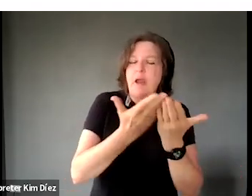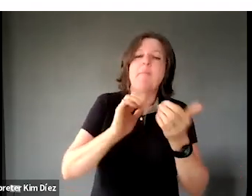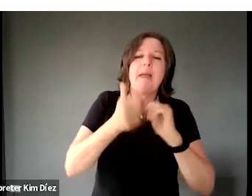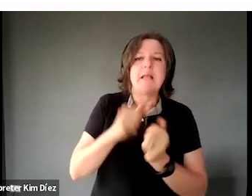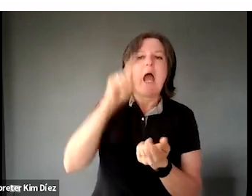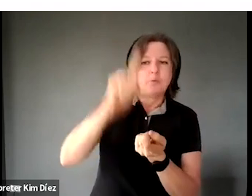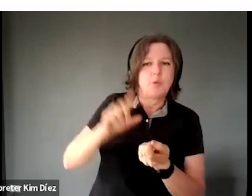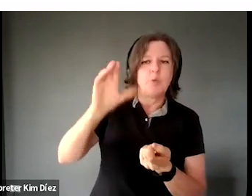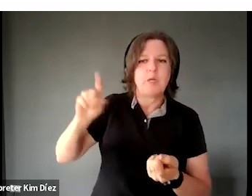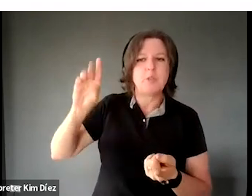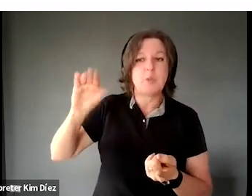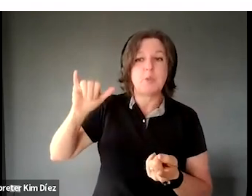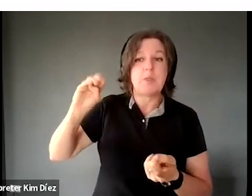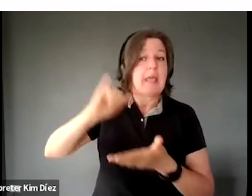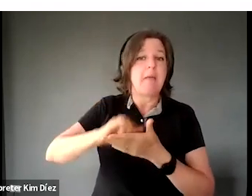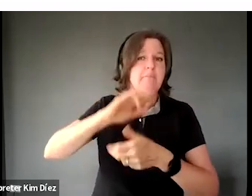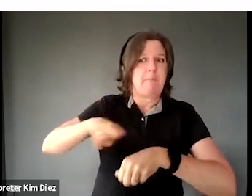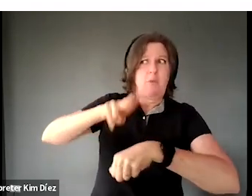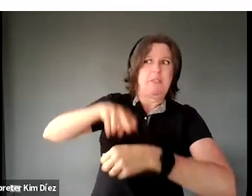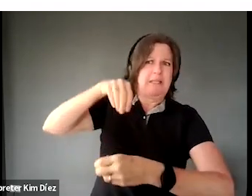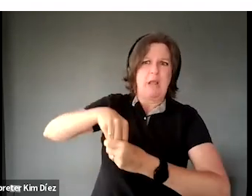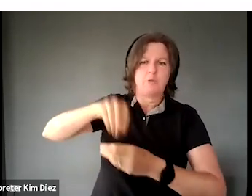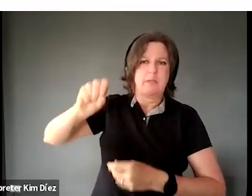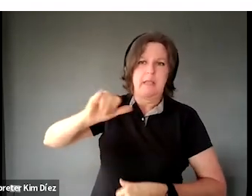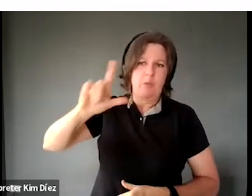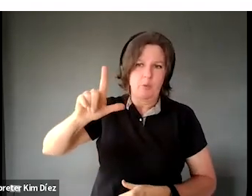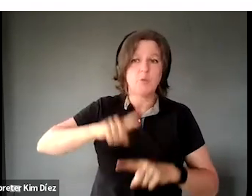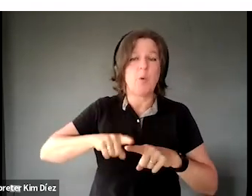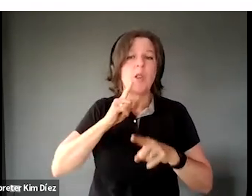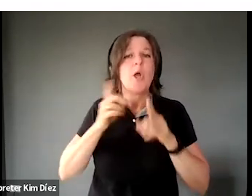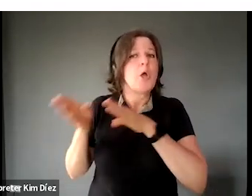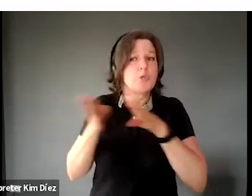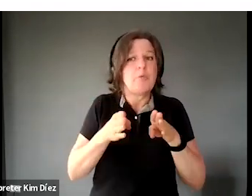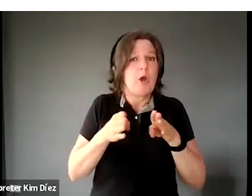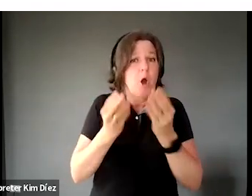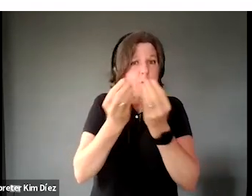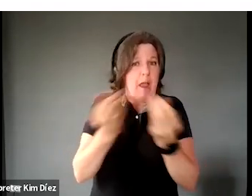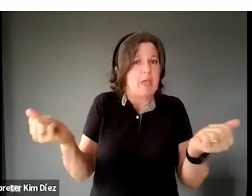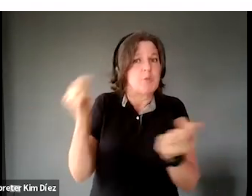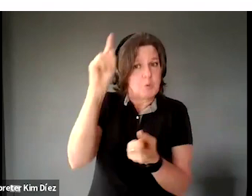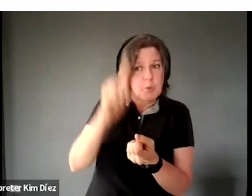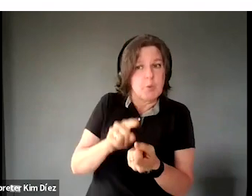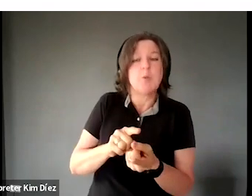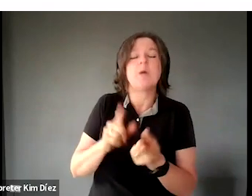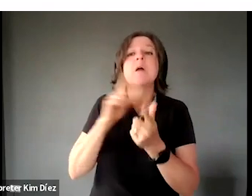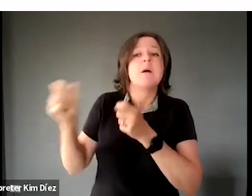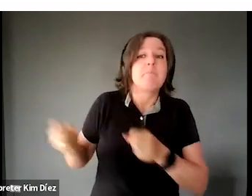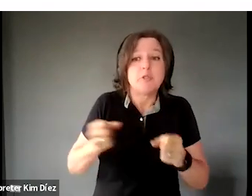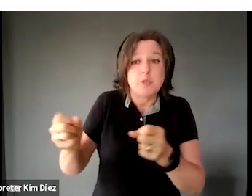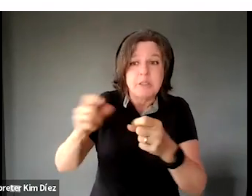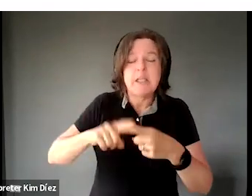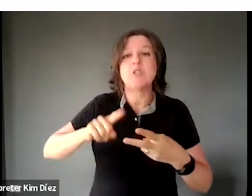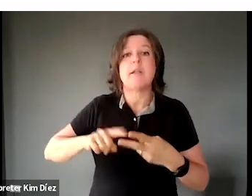analysis, and then we defined the recommendations of how to reduce cadmium that was on the